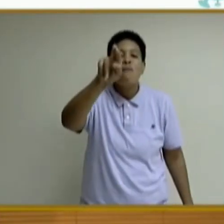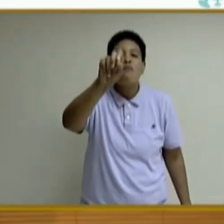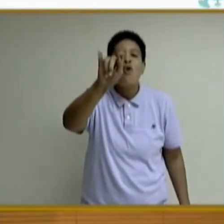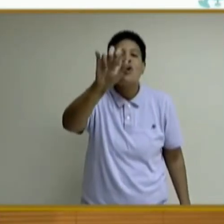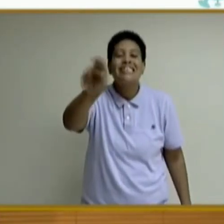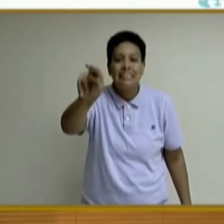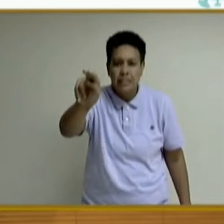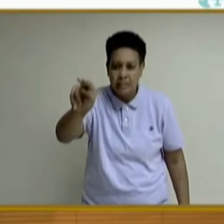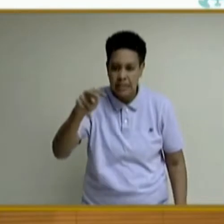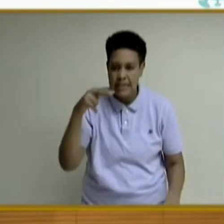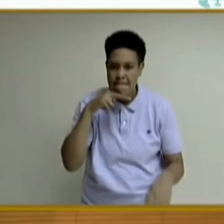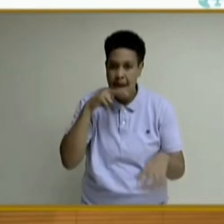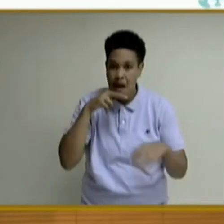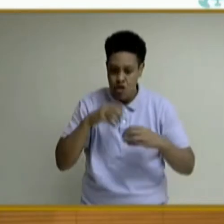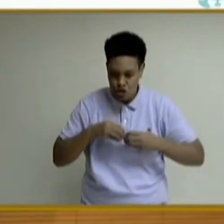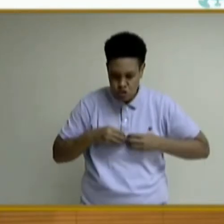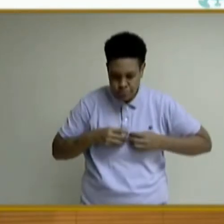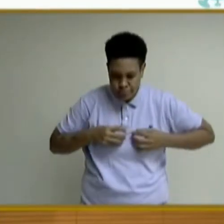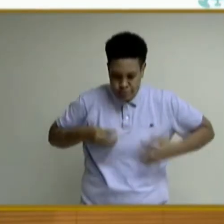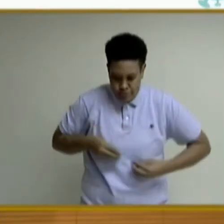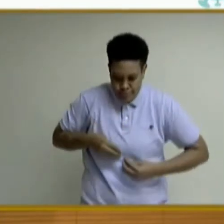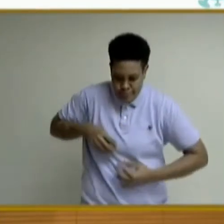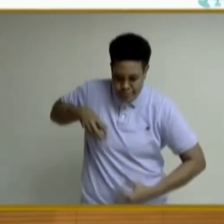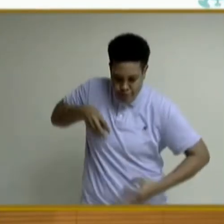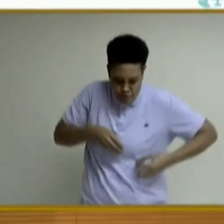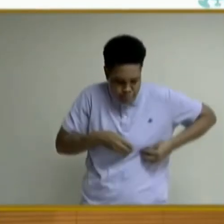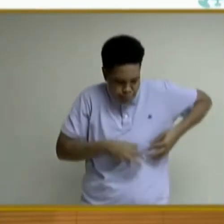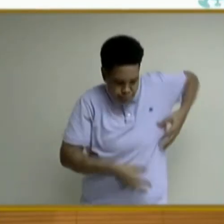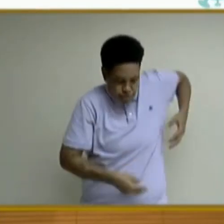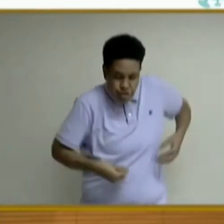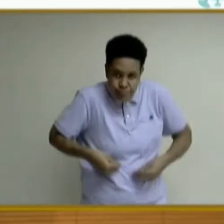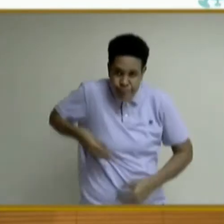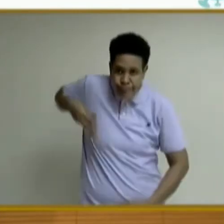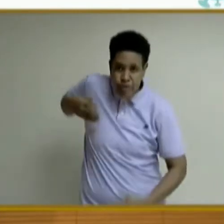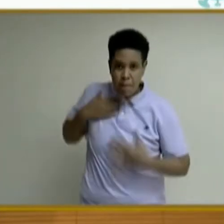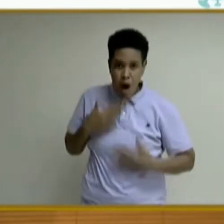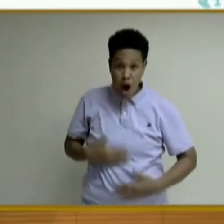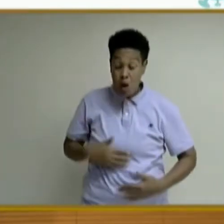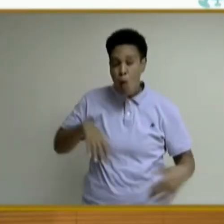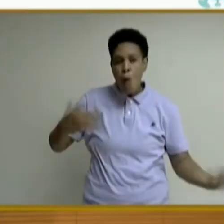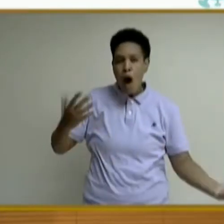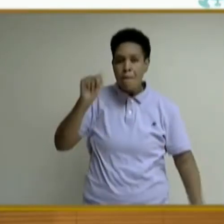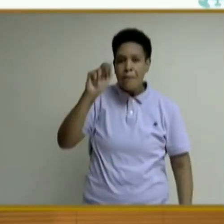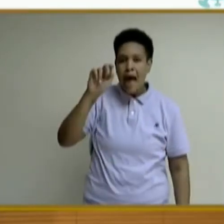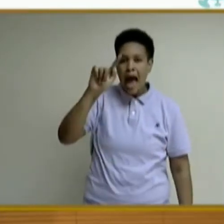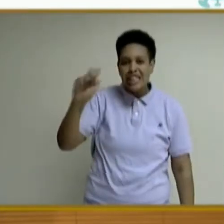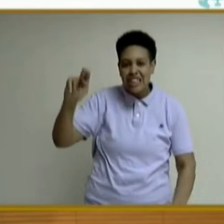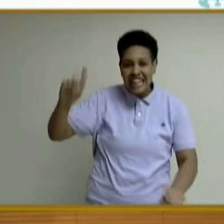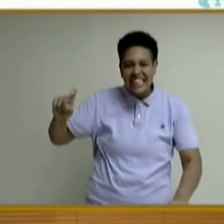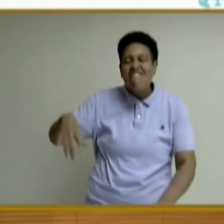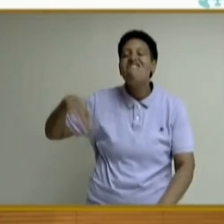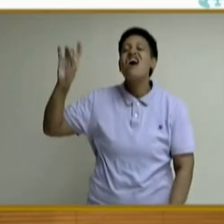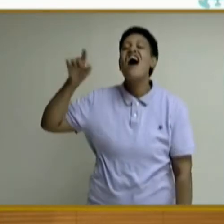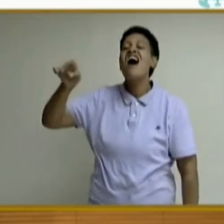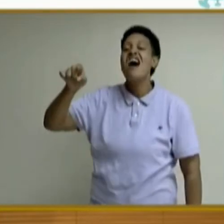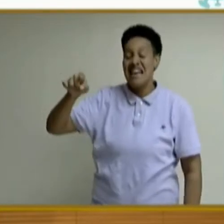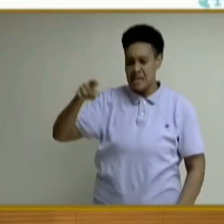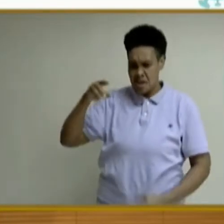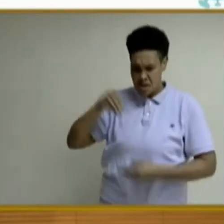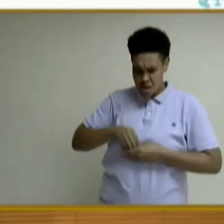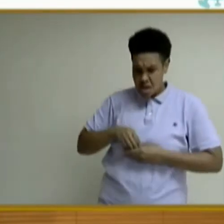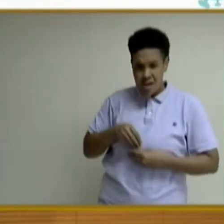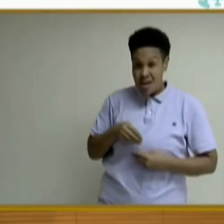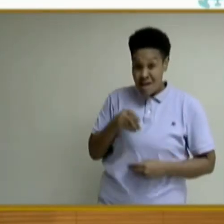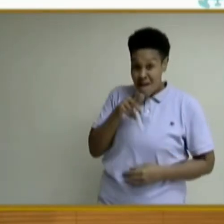reproduces. So we are looking now in the antigen test at products made by the virus while it is